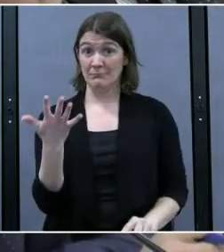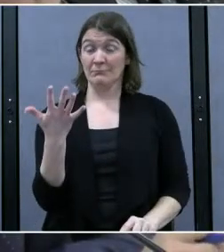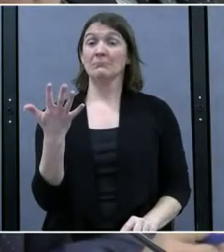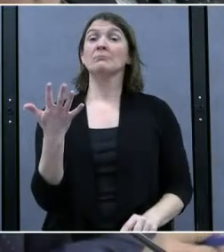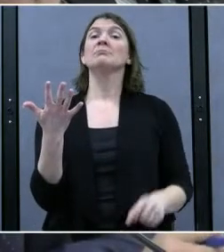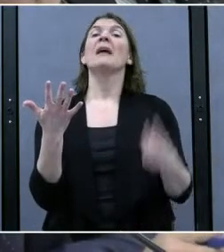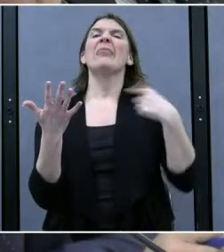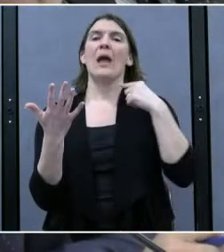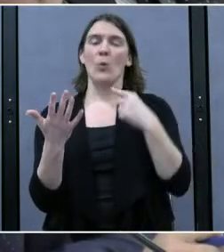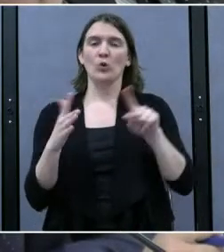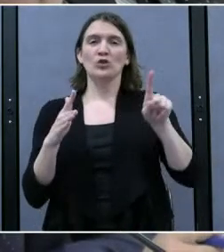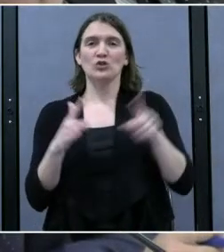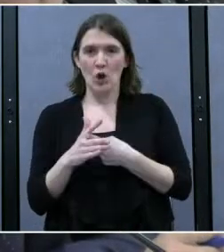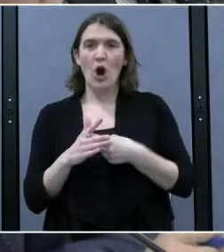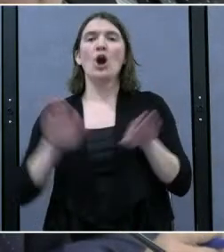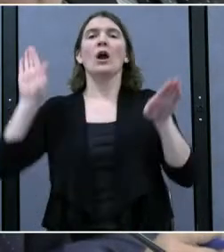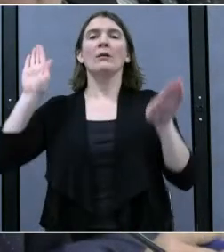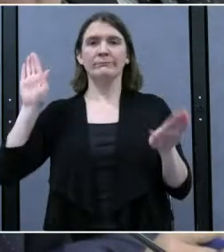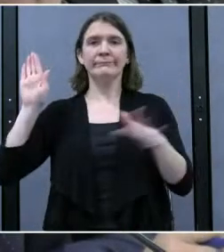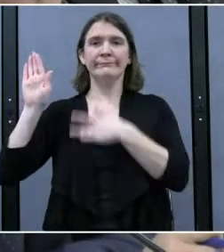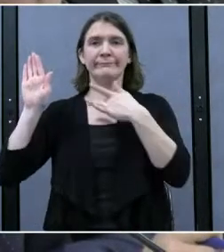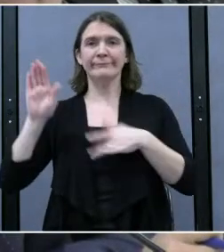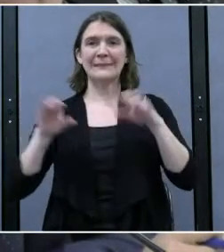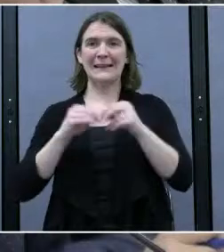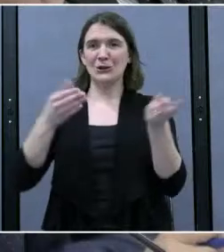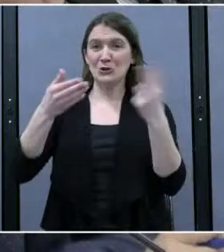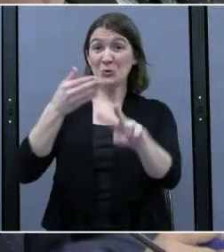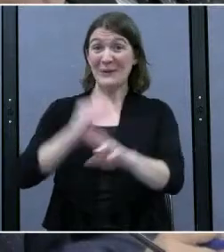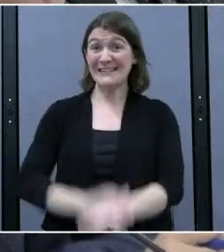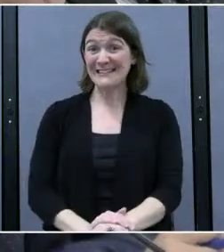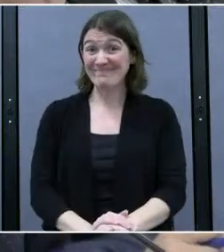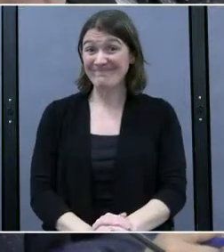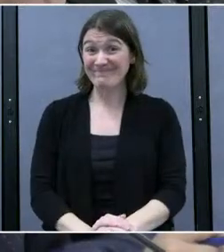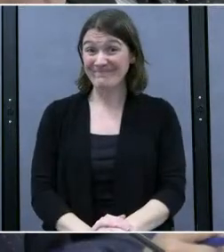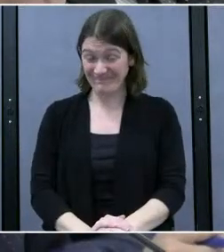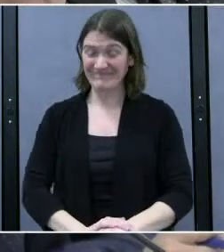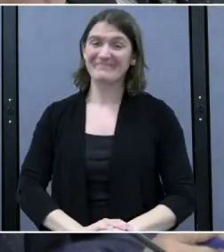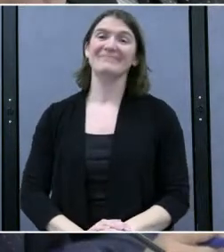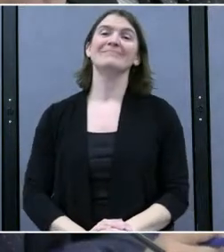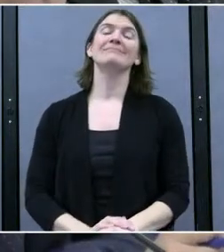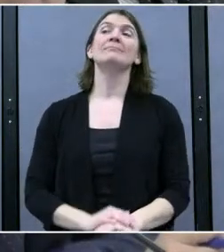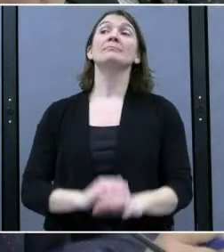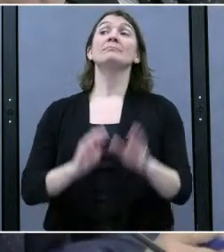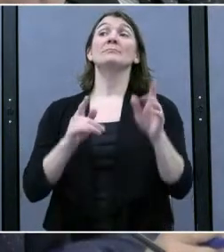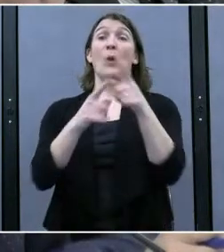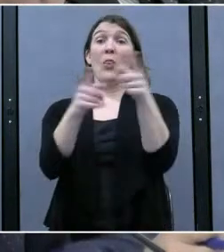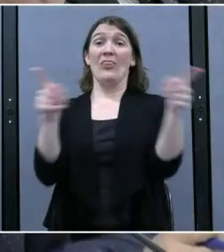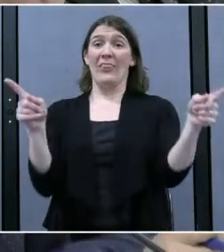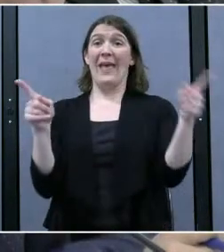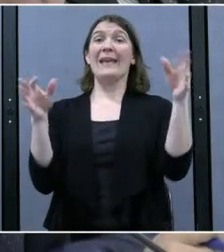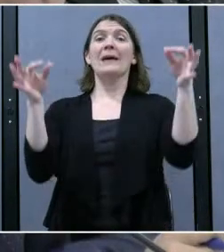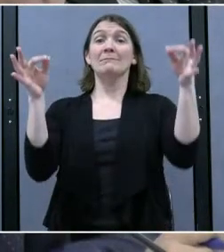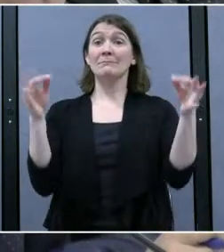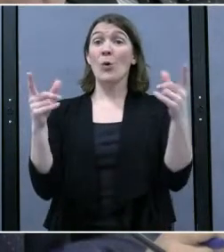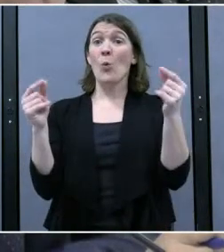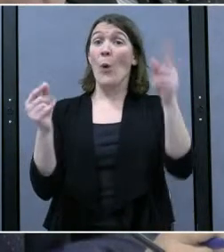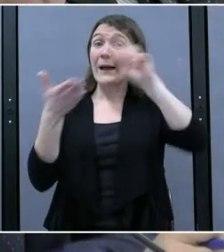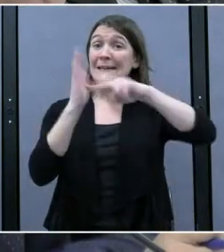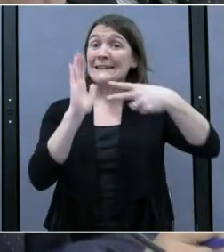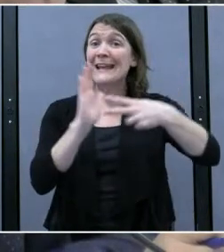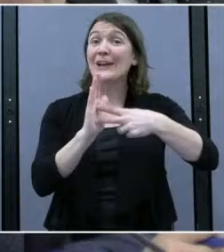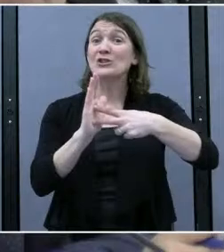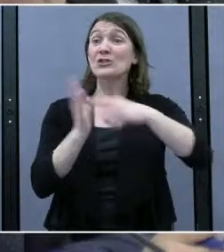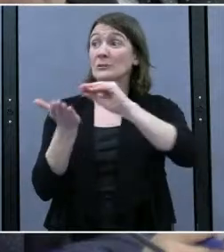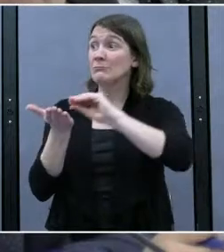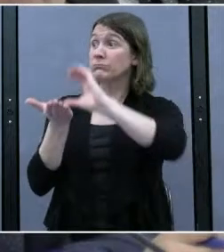take office in less than 2 weeks' time, and I would leave it to them to say what their intentions are